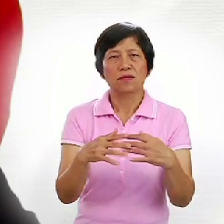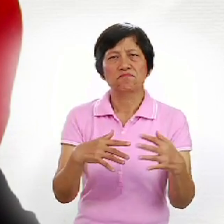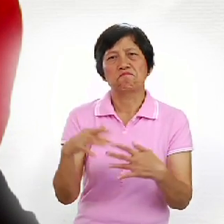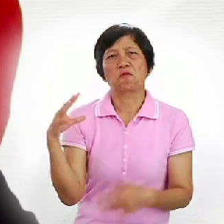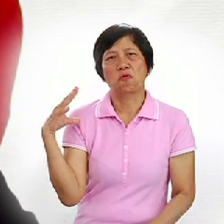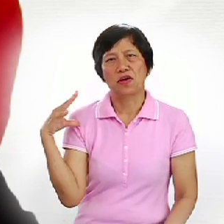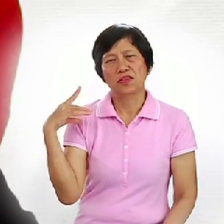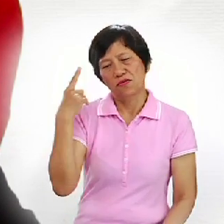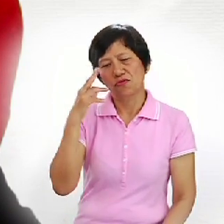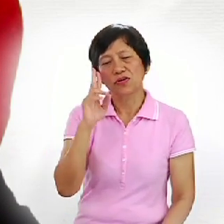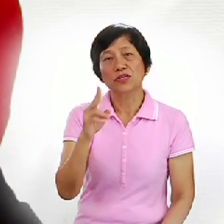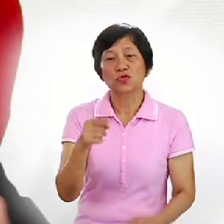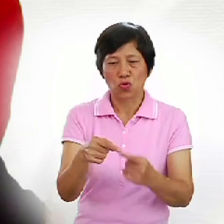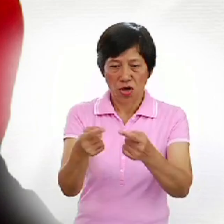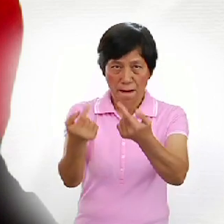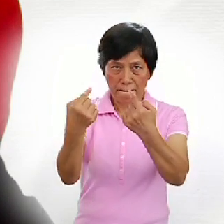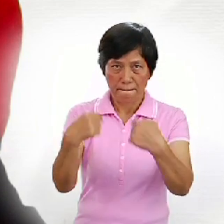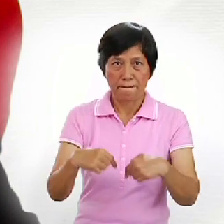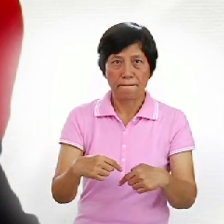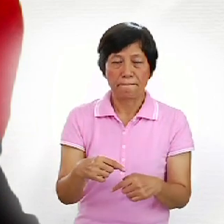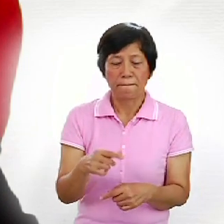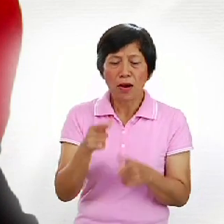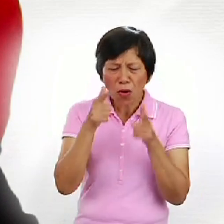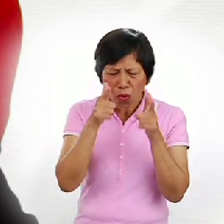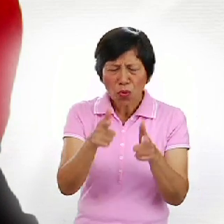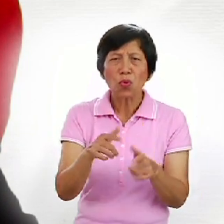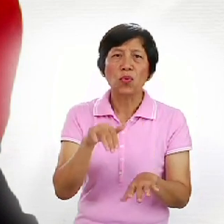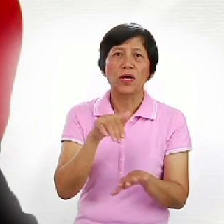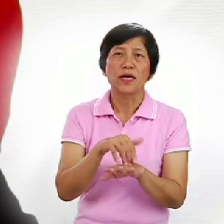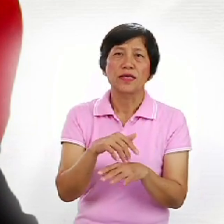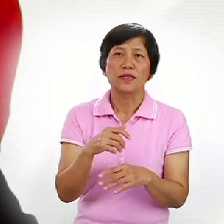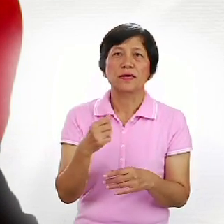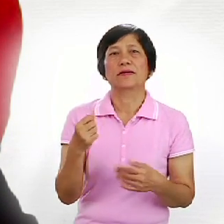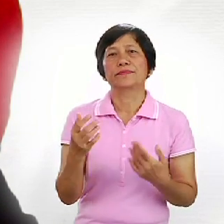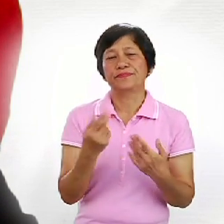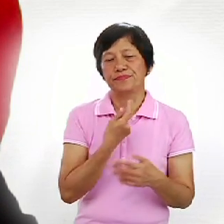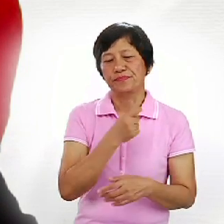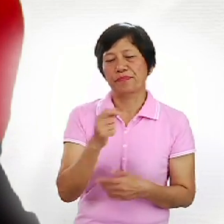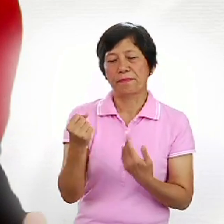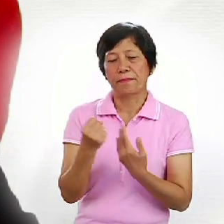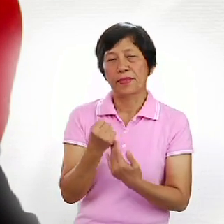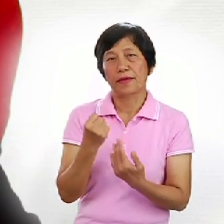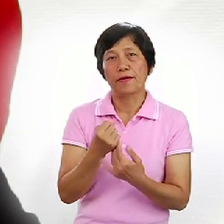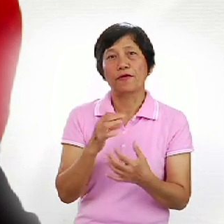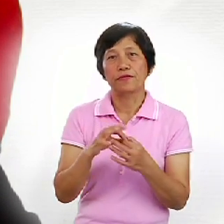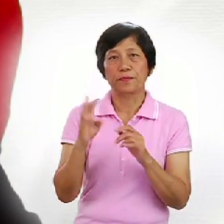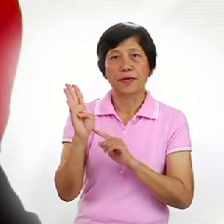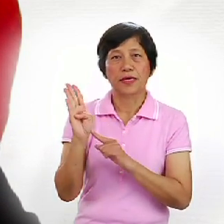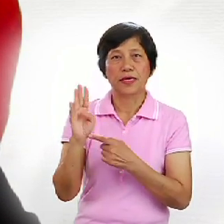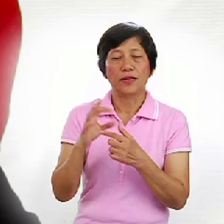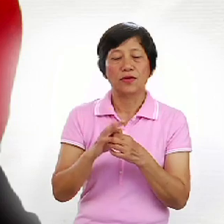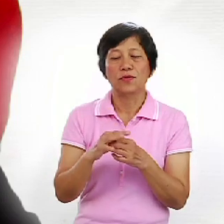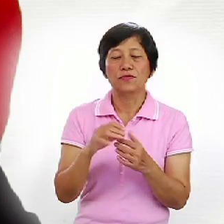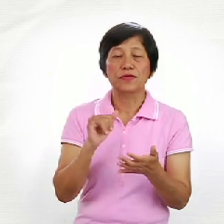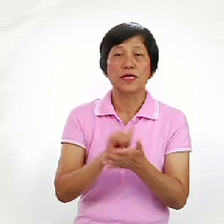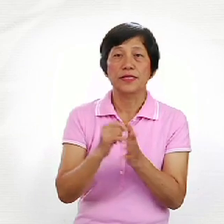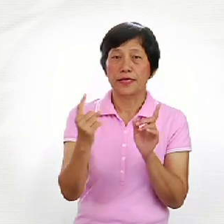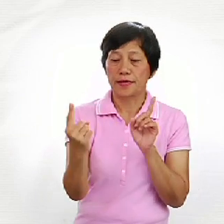come. And look at the simplicity of the beginning of such an